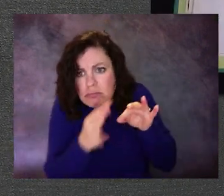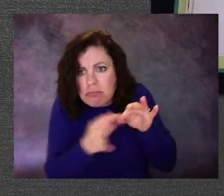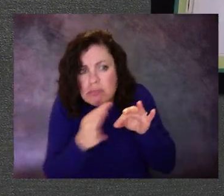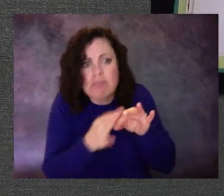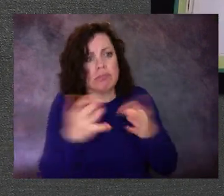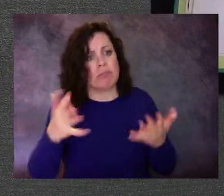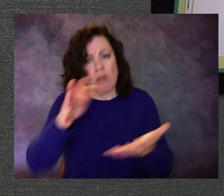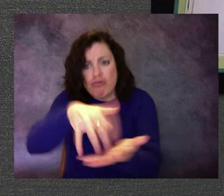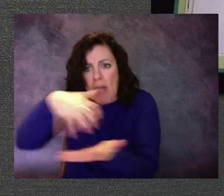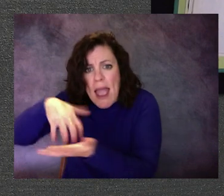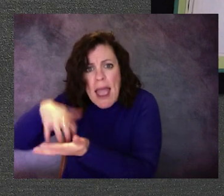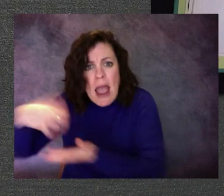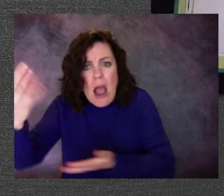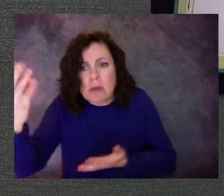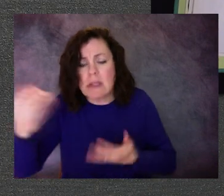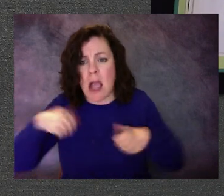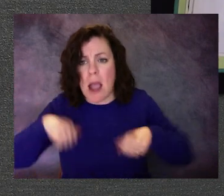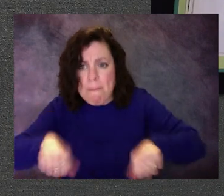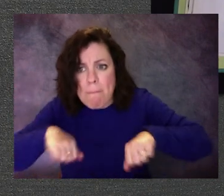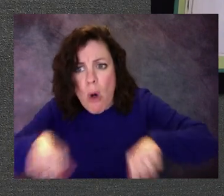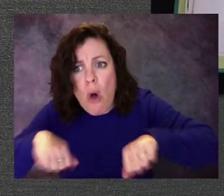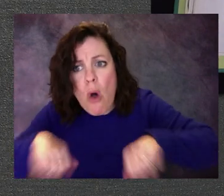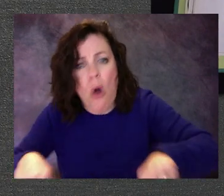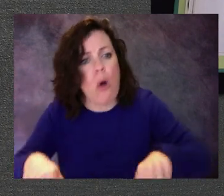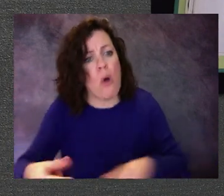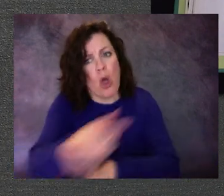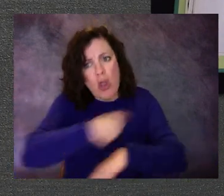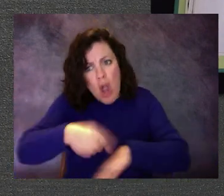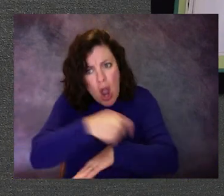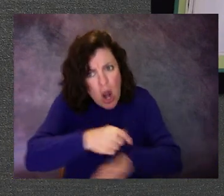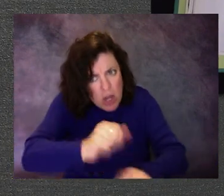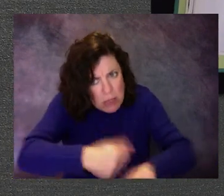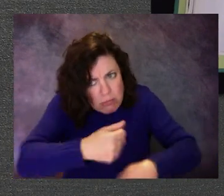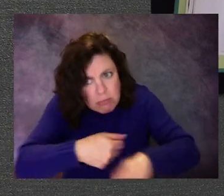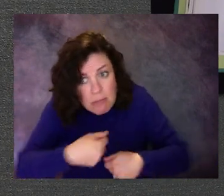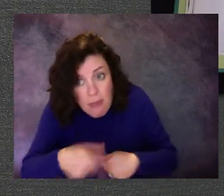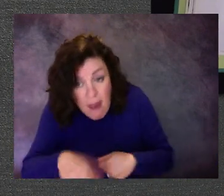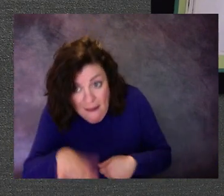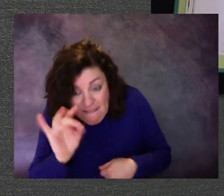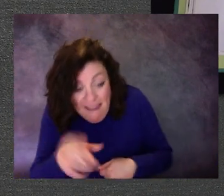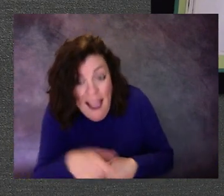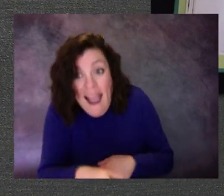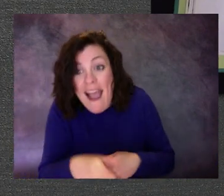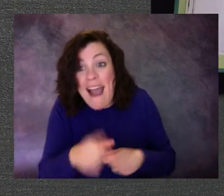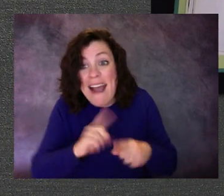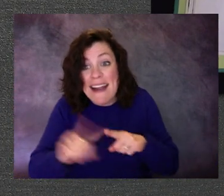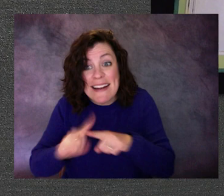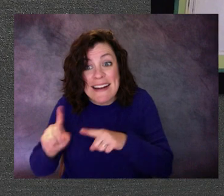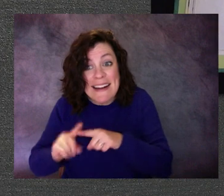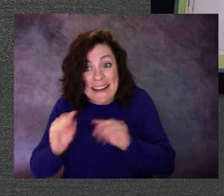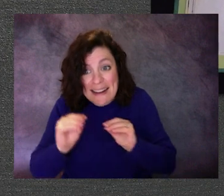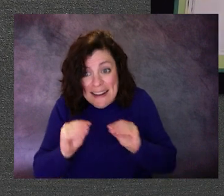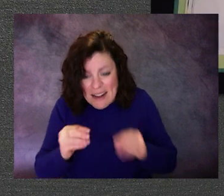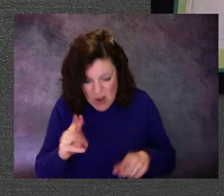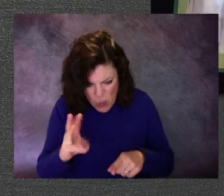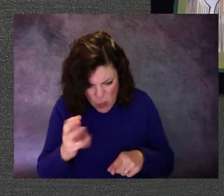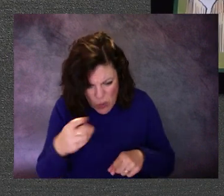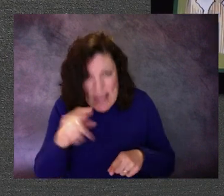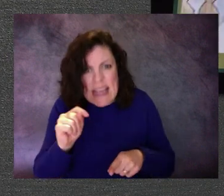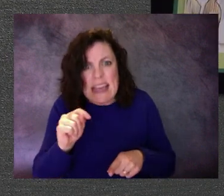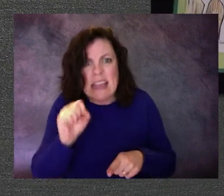garden. And one day when she was hoeing the garden, she found some grains of wheat. "Who will plant this wheat?" cried the little red